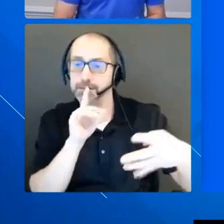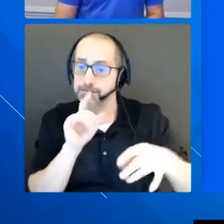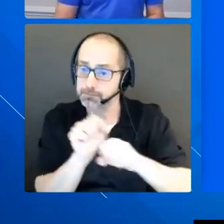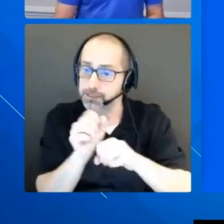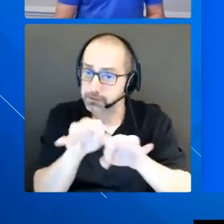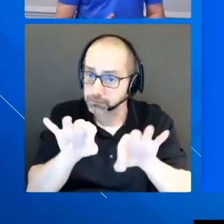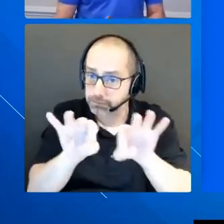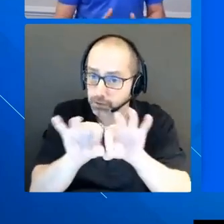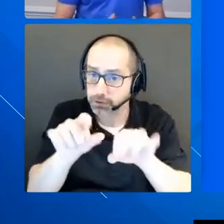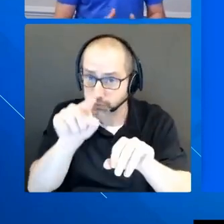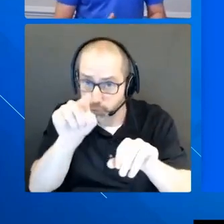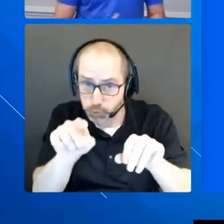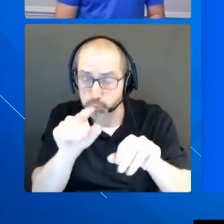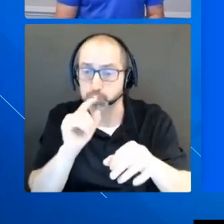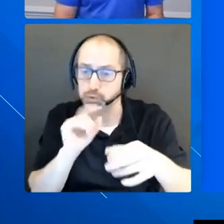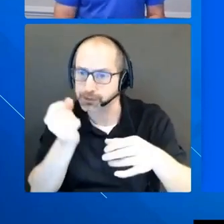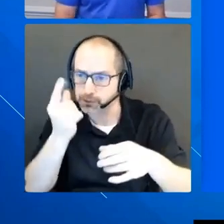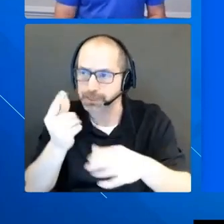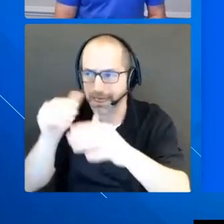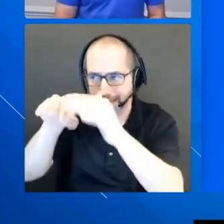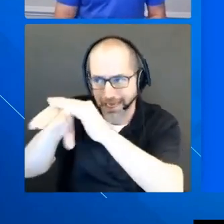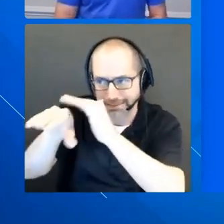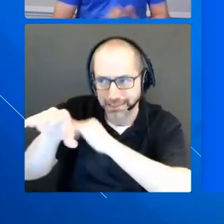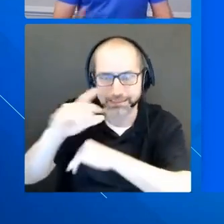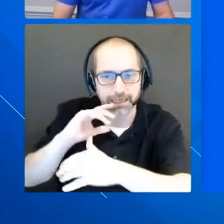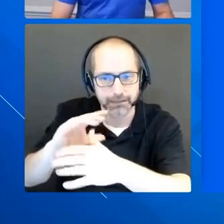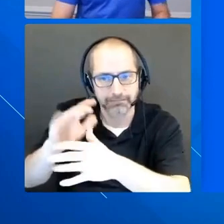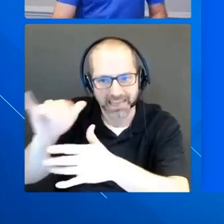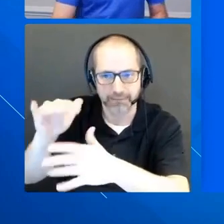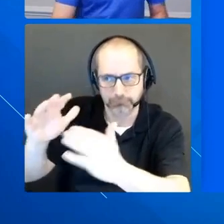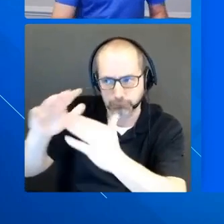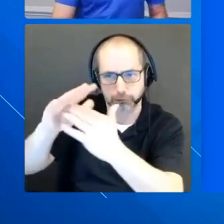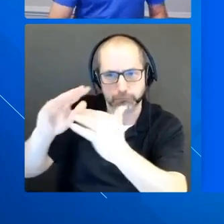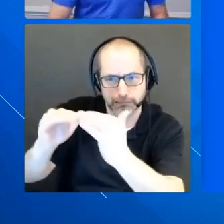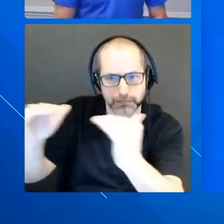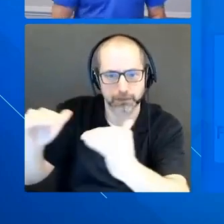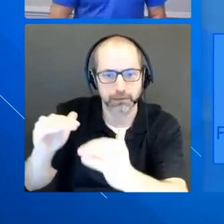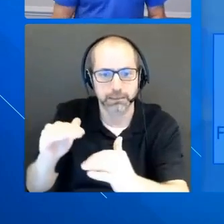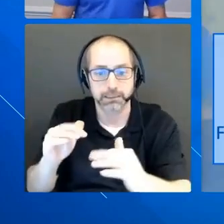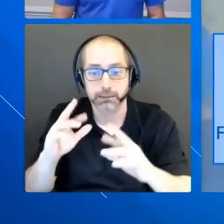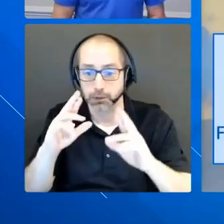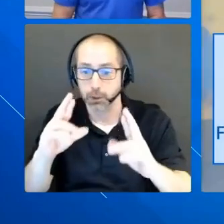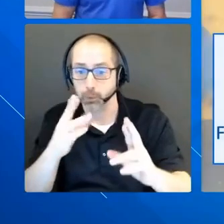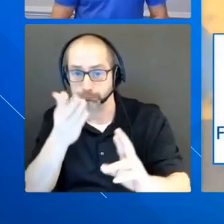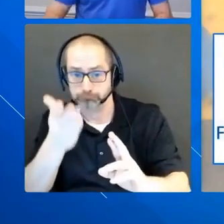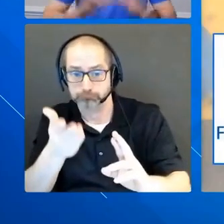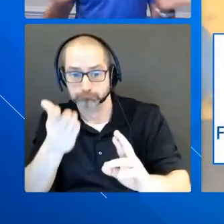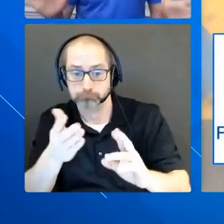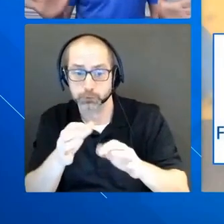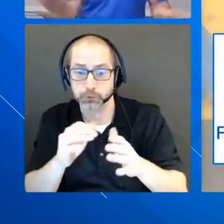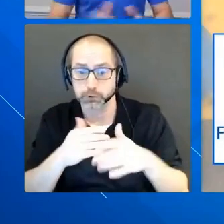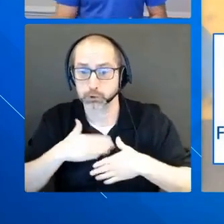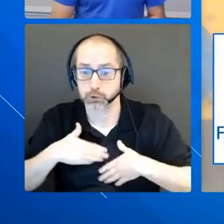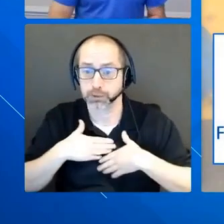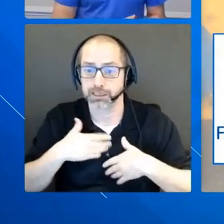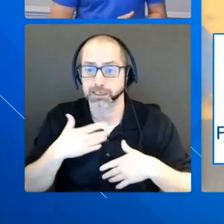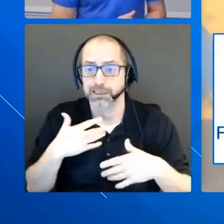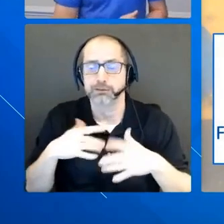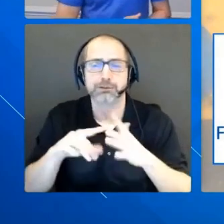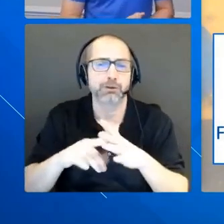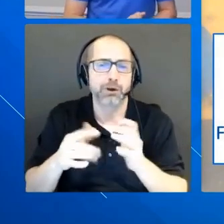understand accessibility at that kind of core level. So I hope you enjoy it. For starters, Mr.